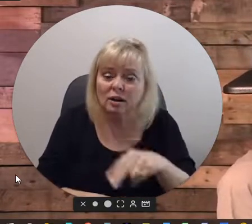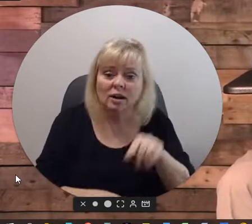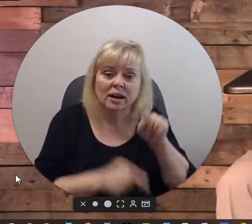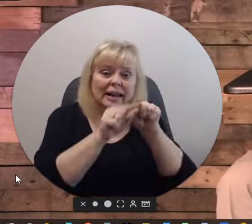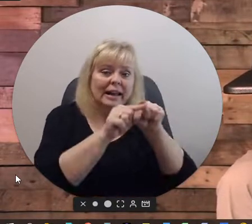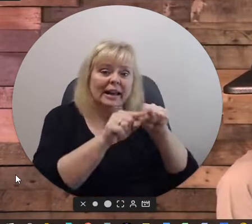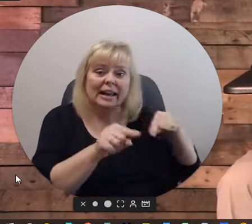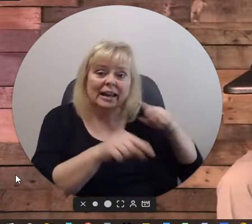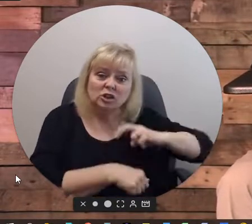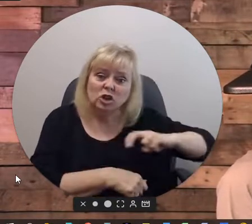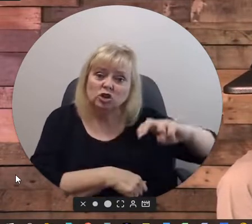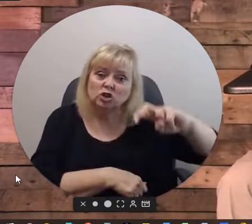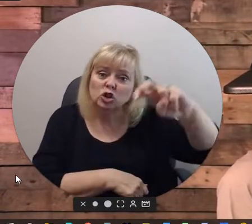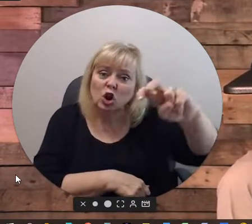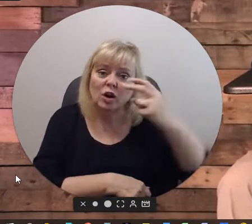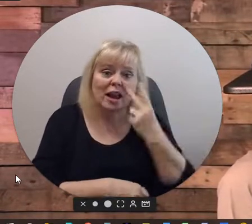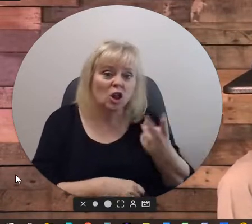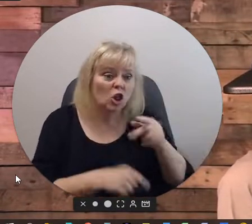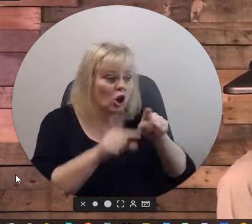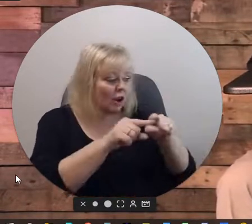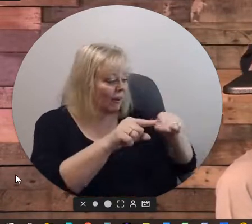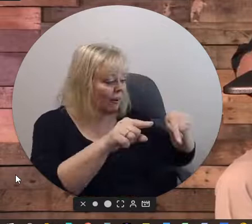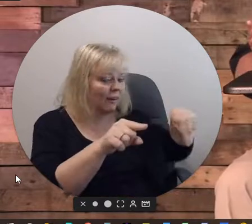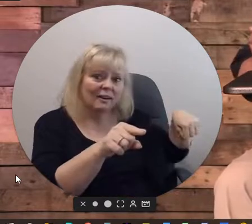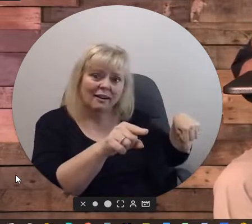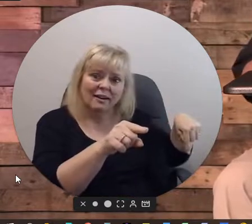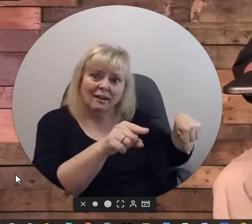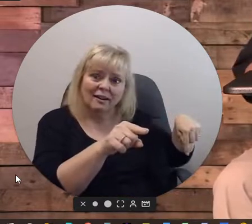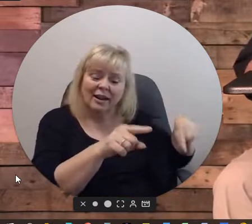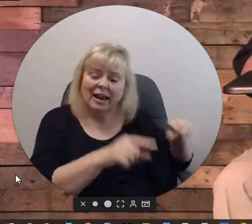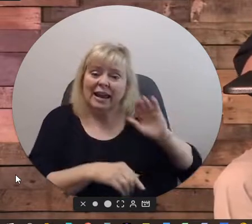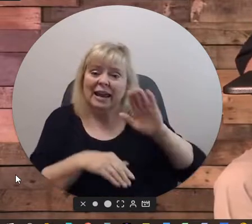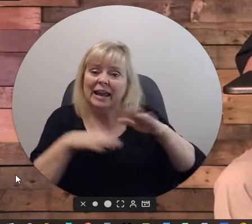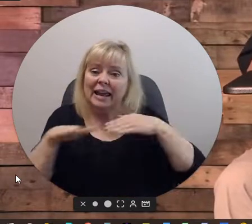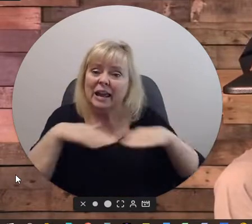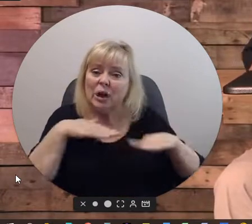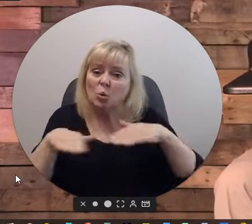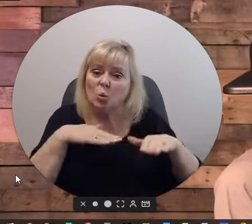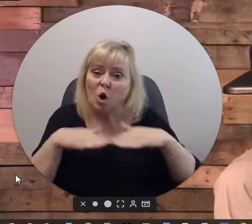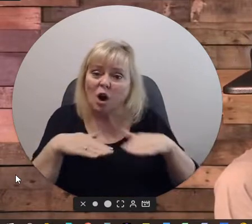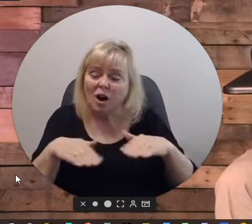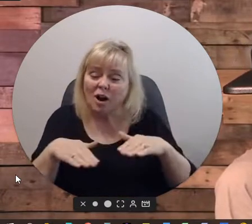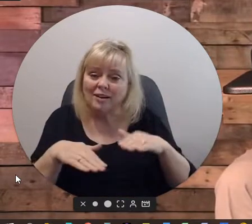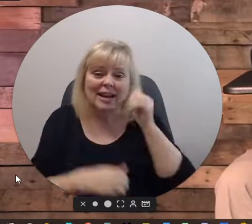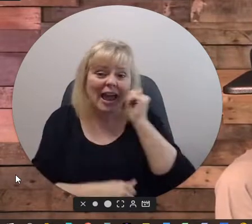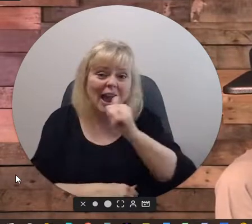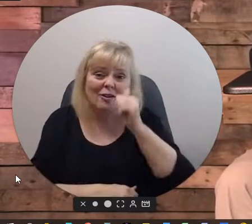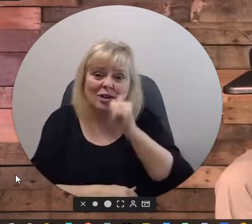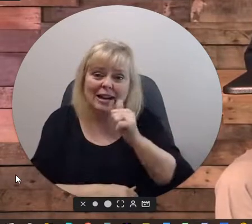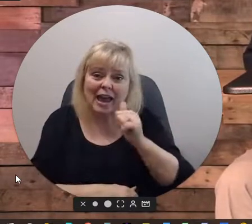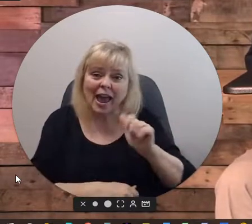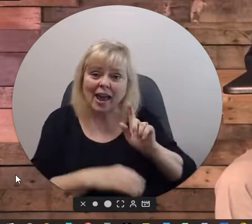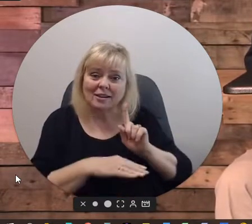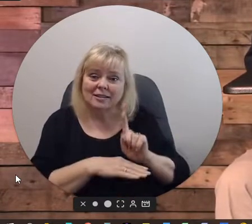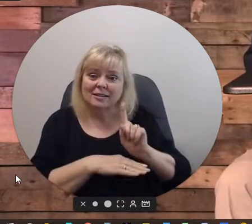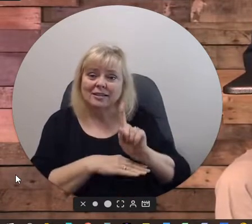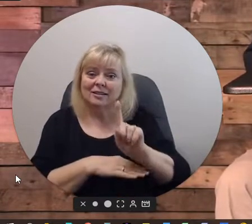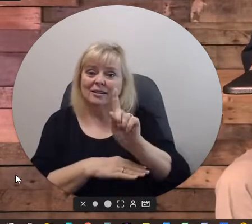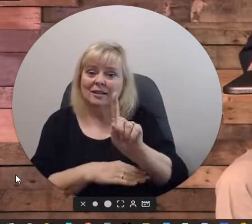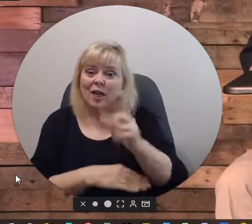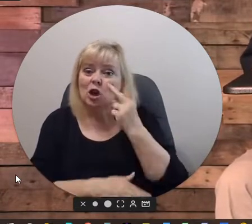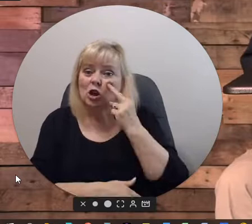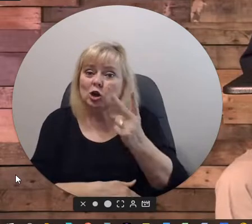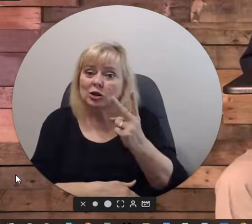village. All along the path that he walks every day, do you not see that on one